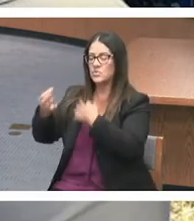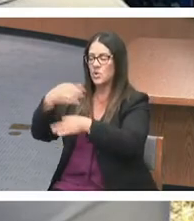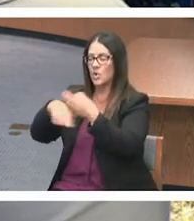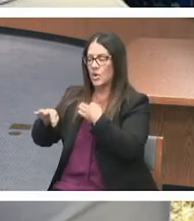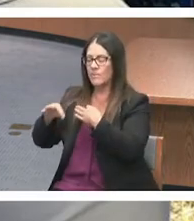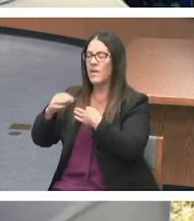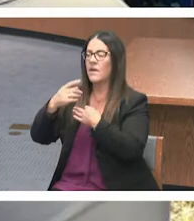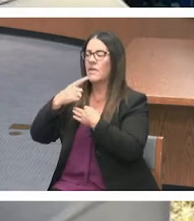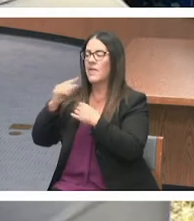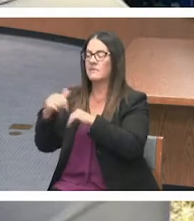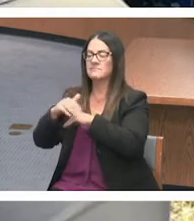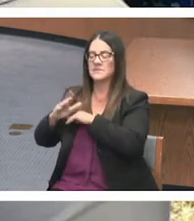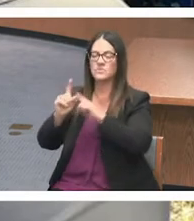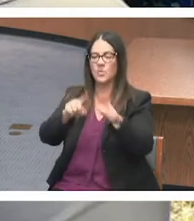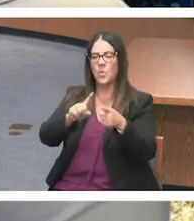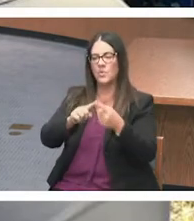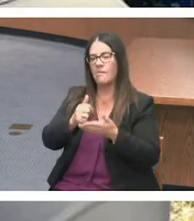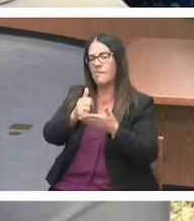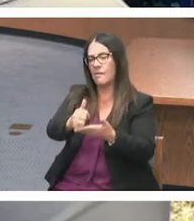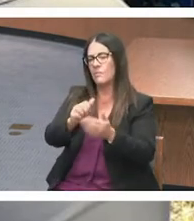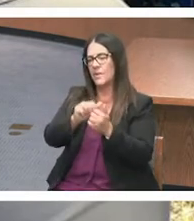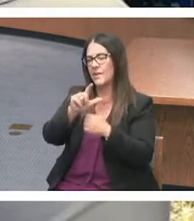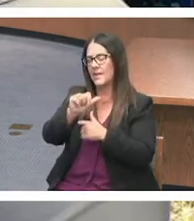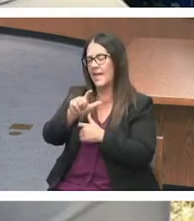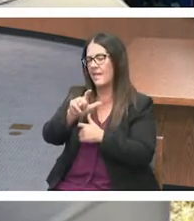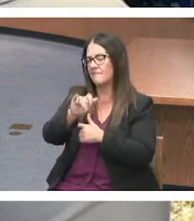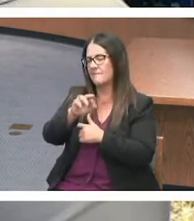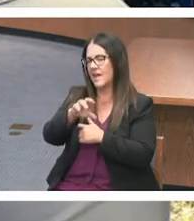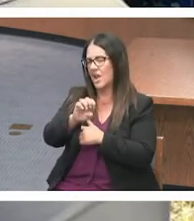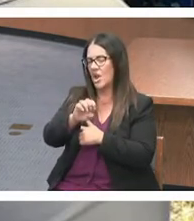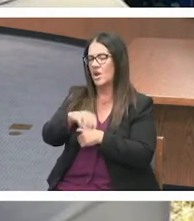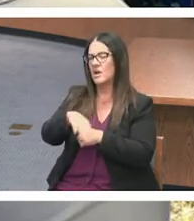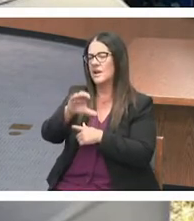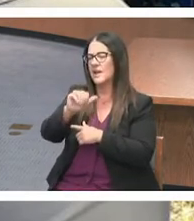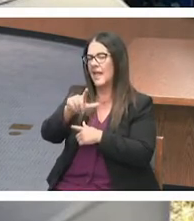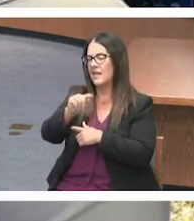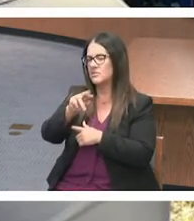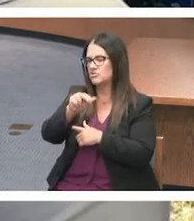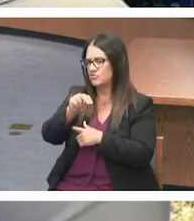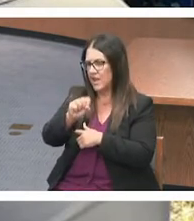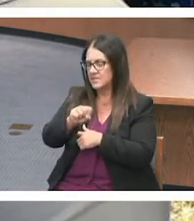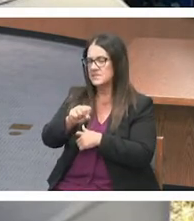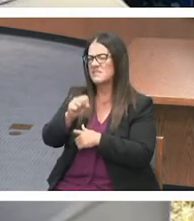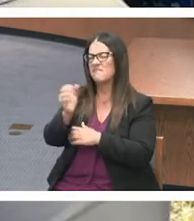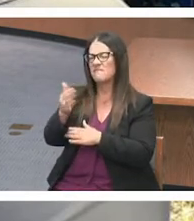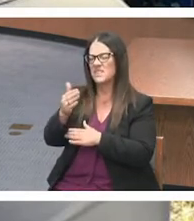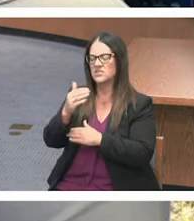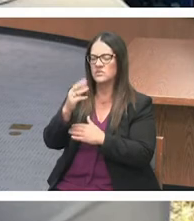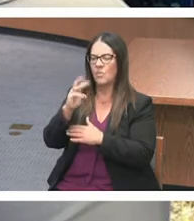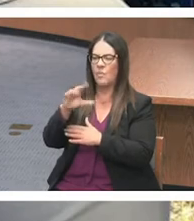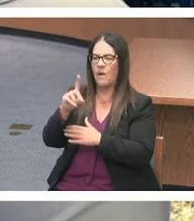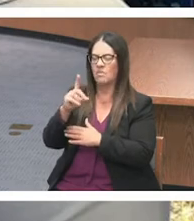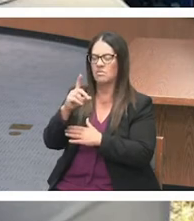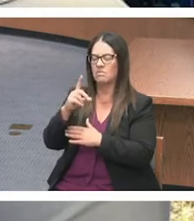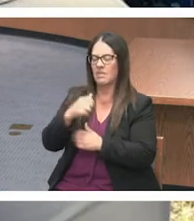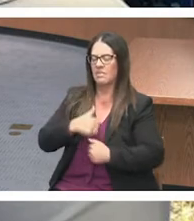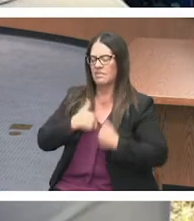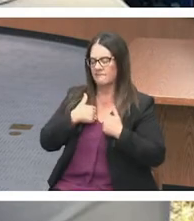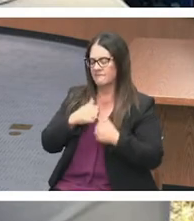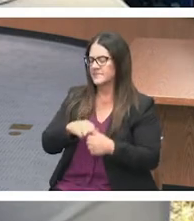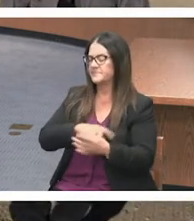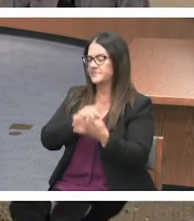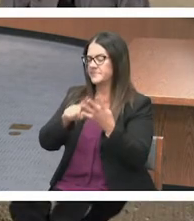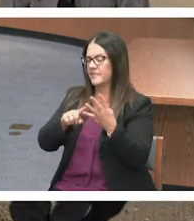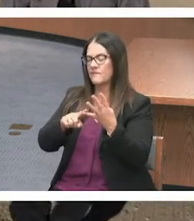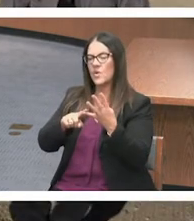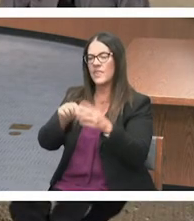work for CAL FIRE, Caltrans, Fish and Wildlife, actually getting out there. The fourth area